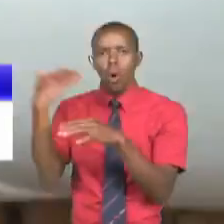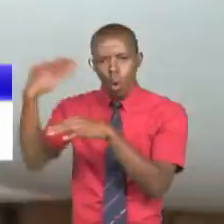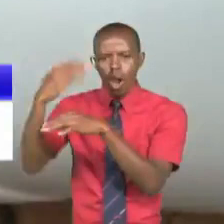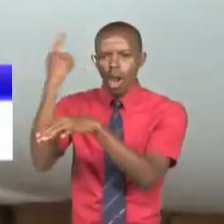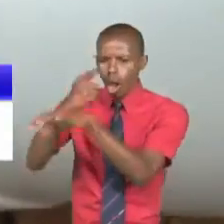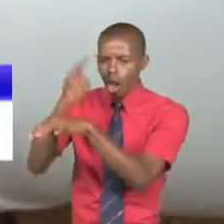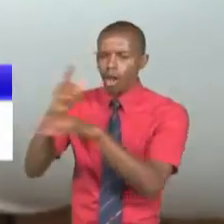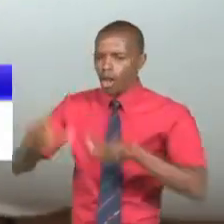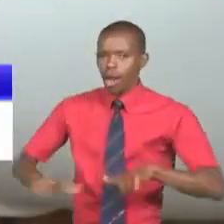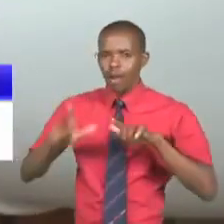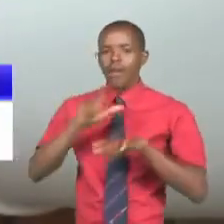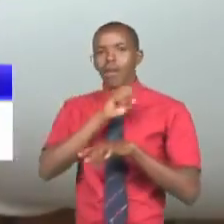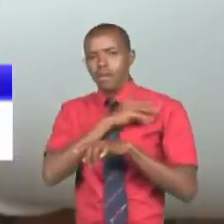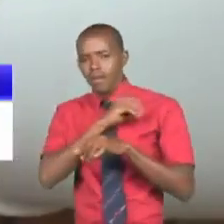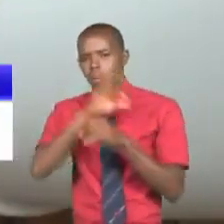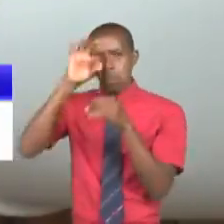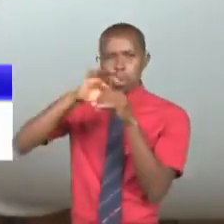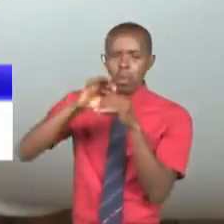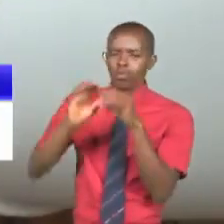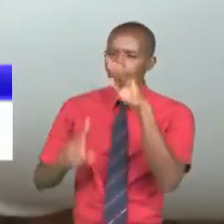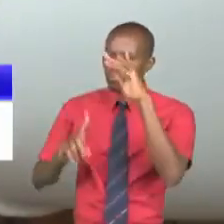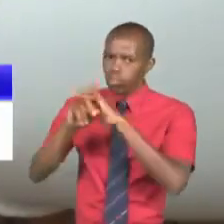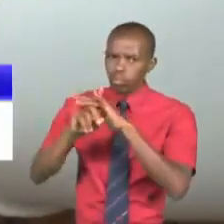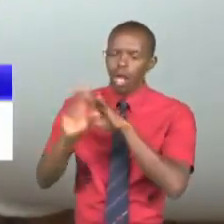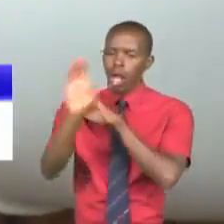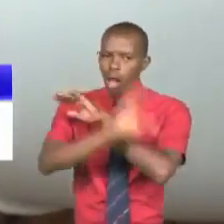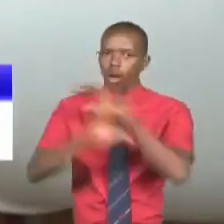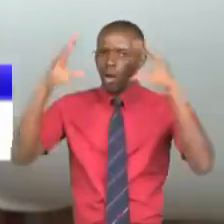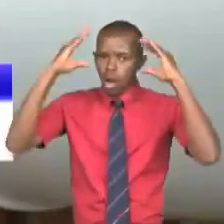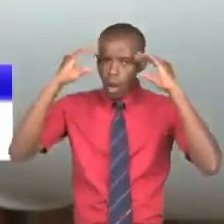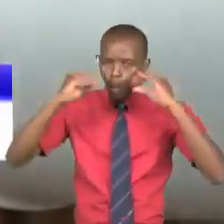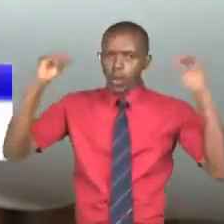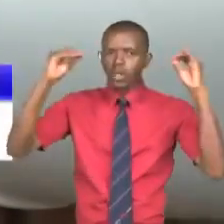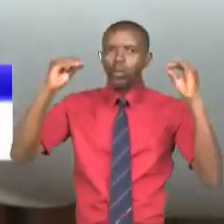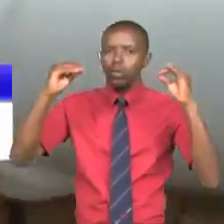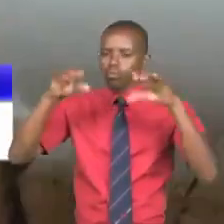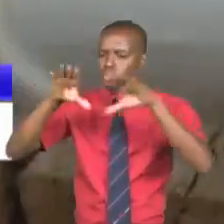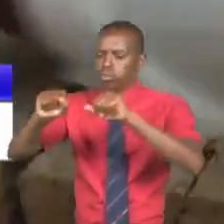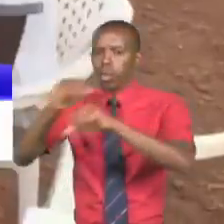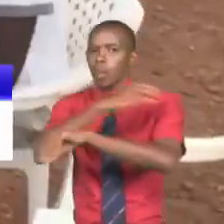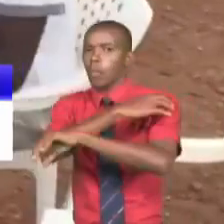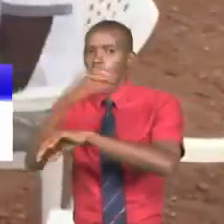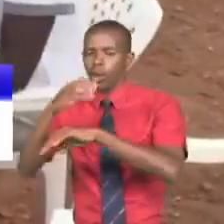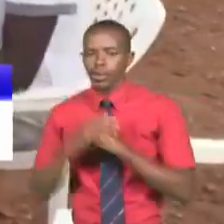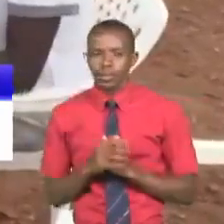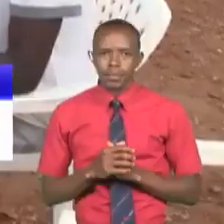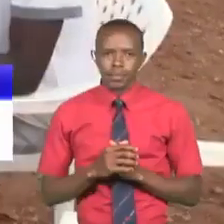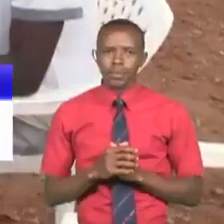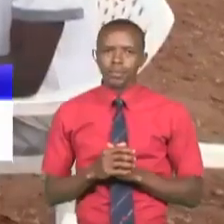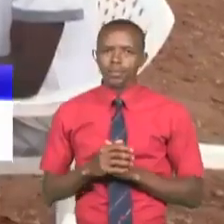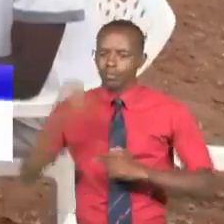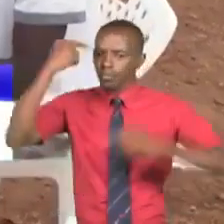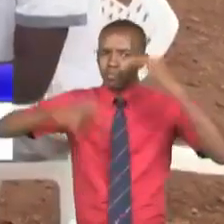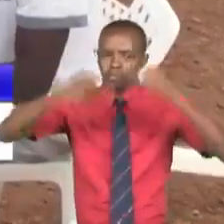his life, fears of voter rigging has spiked across the country as Museveni desires to cling to power. A